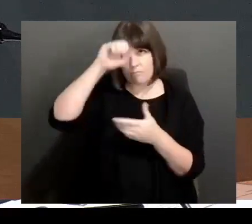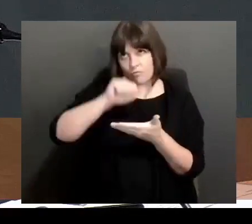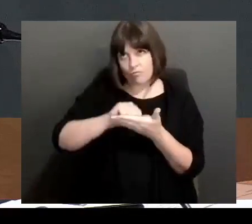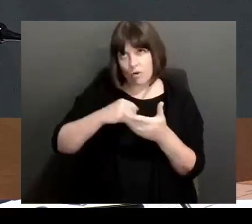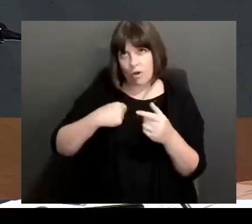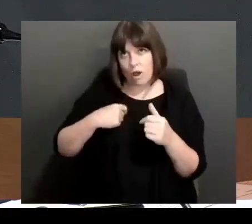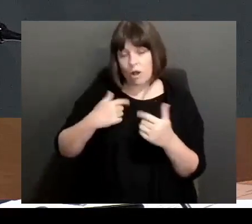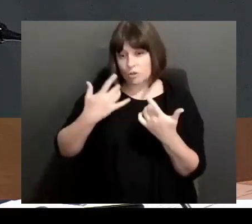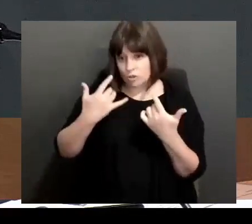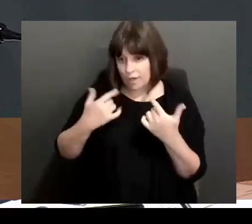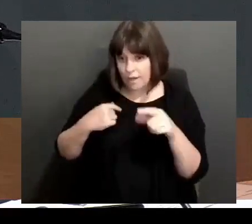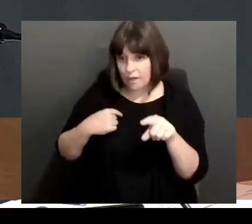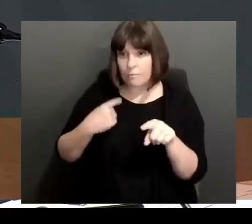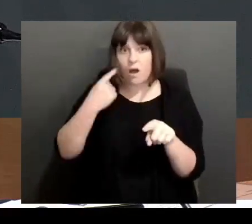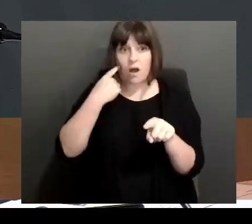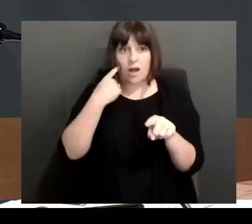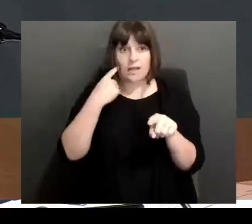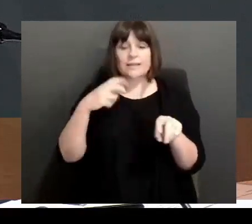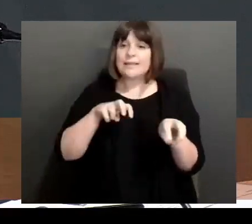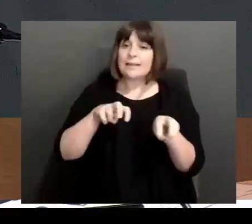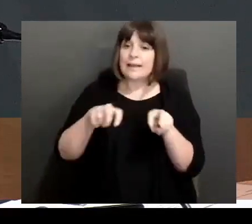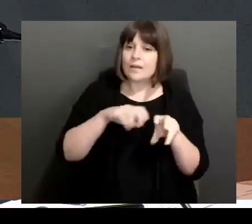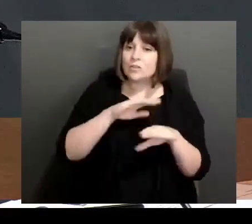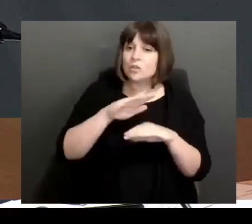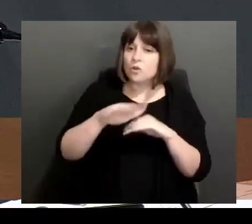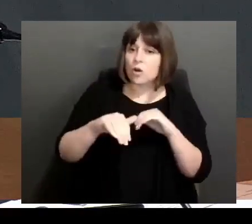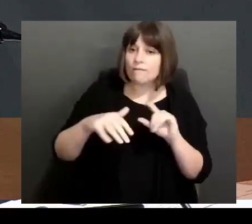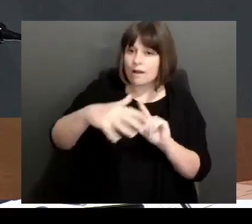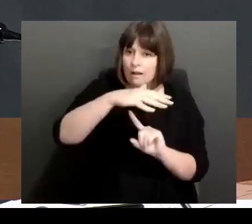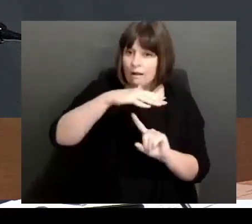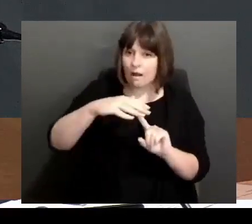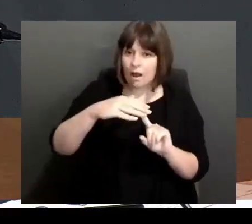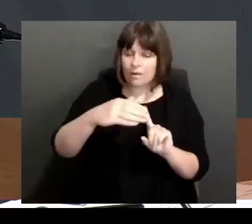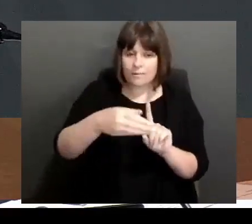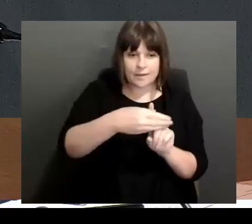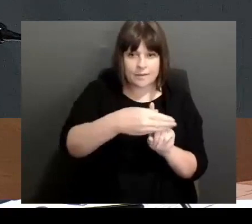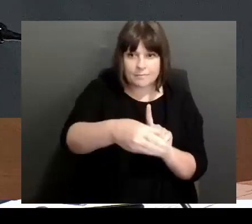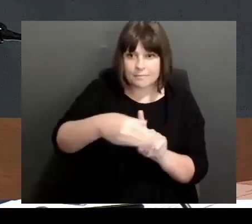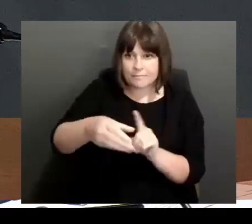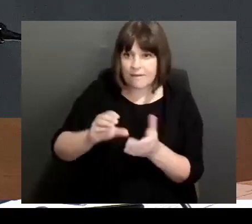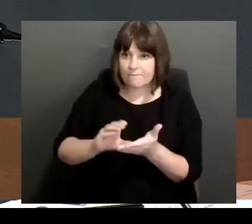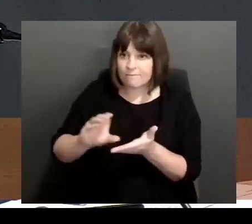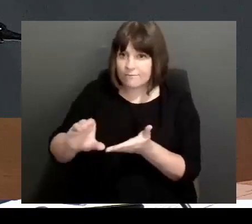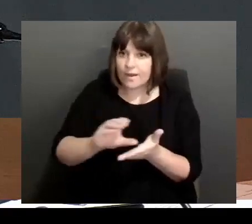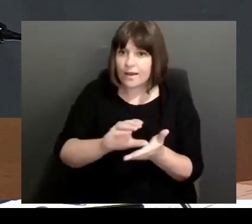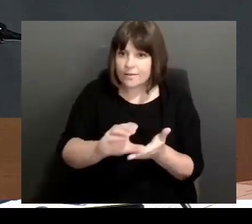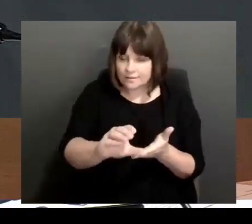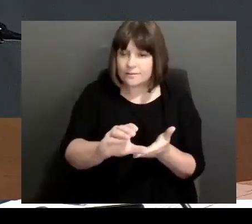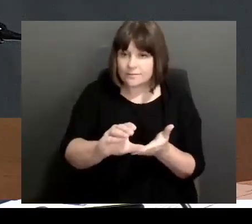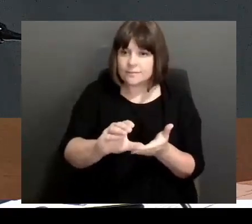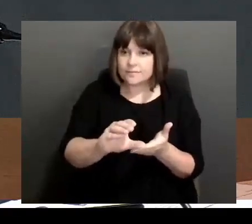the action on climate allocation of funds derived from that broader program.